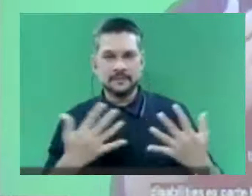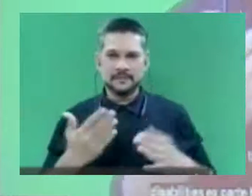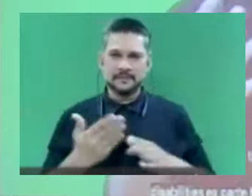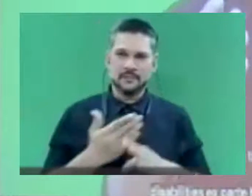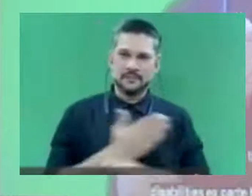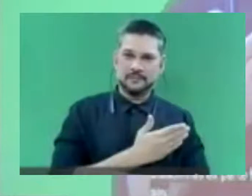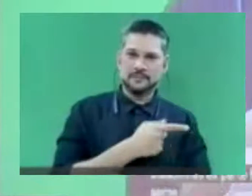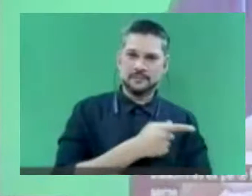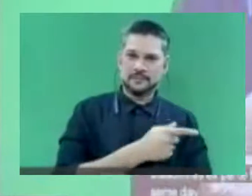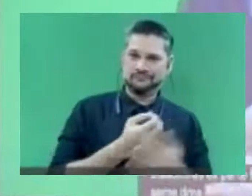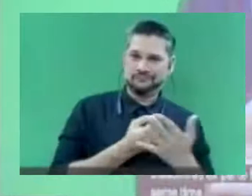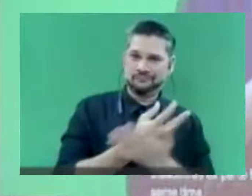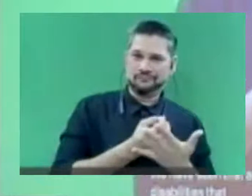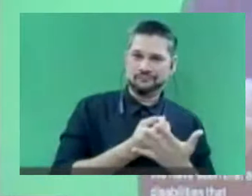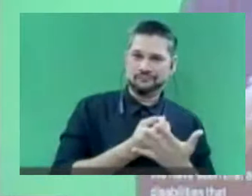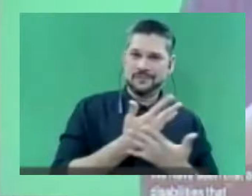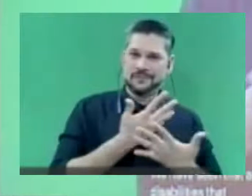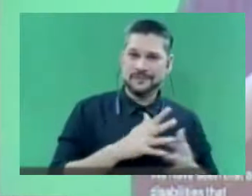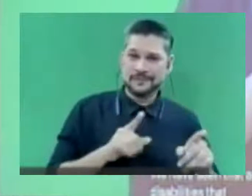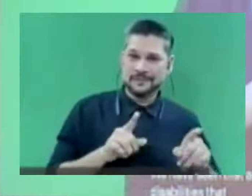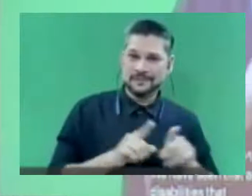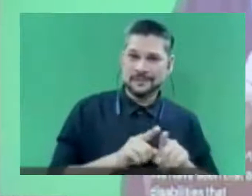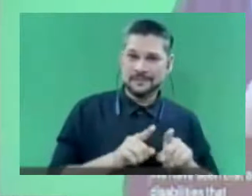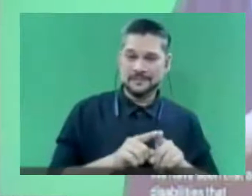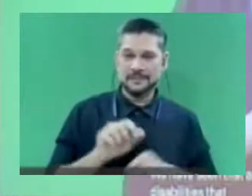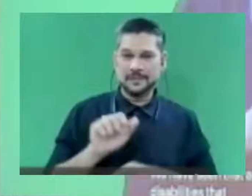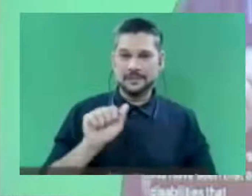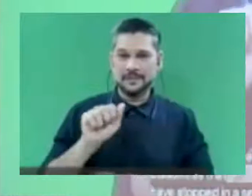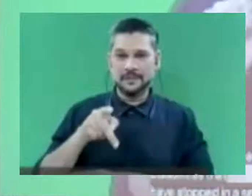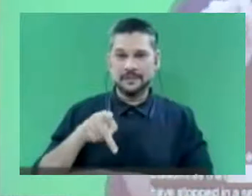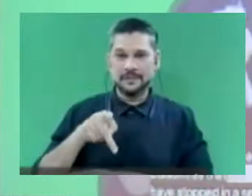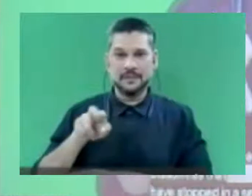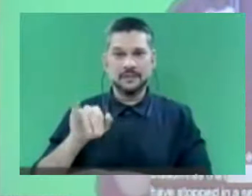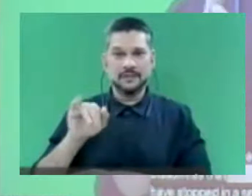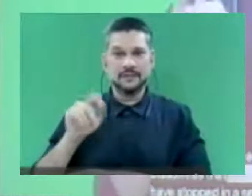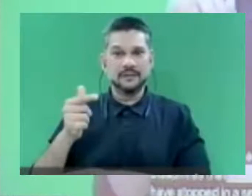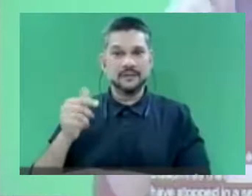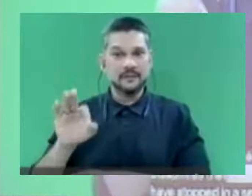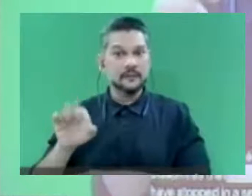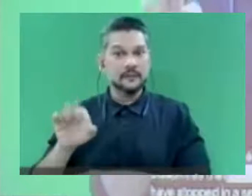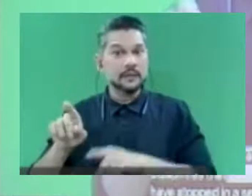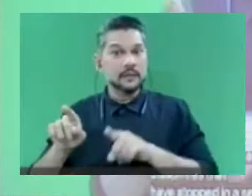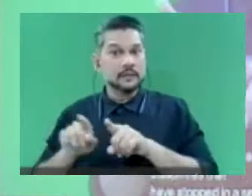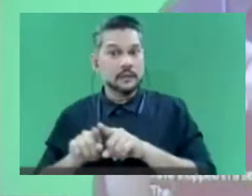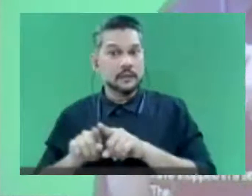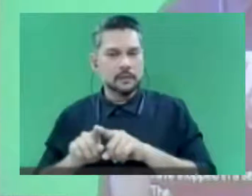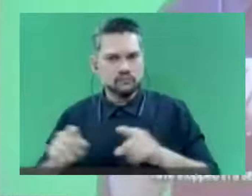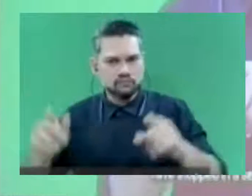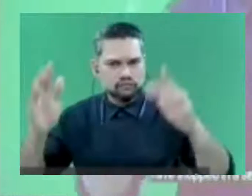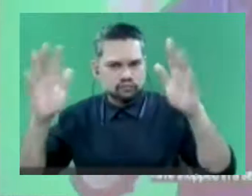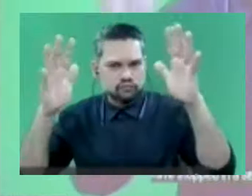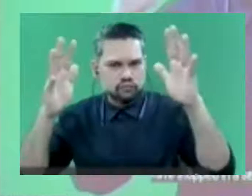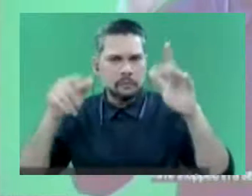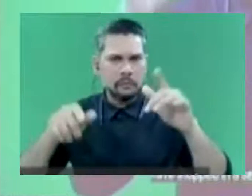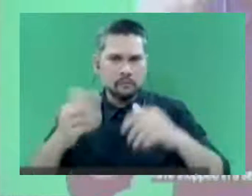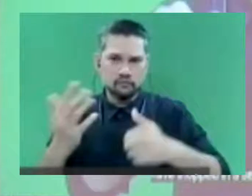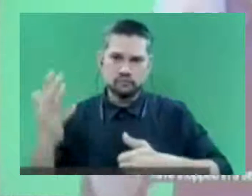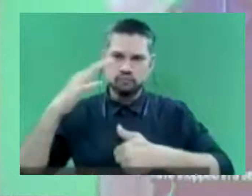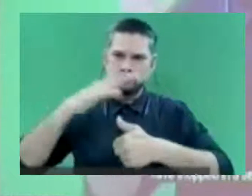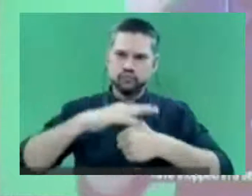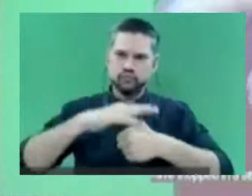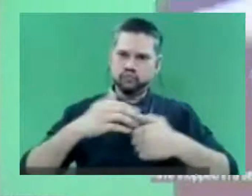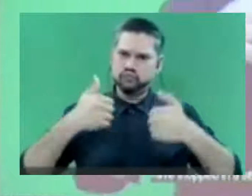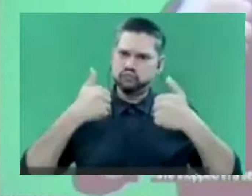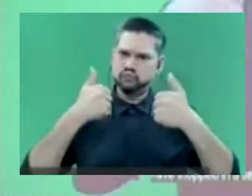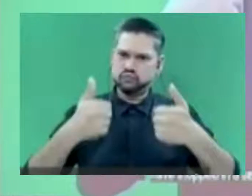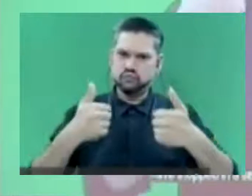And same time, in the APrIGF, I'm really praise the chair of the APrIGF, who is